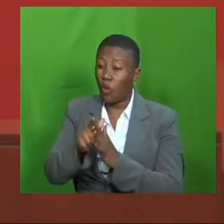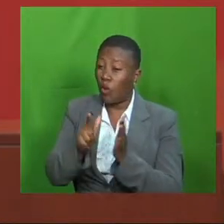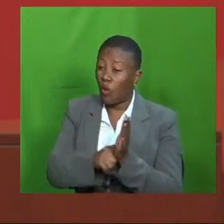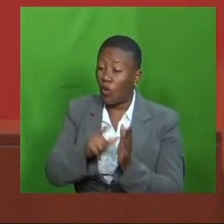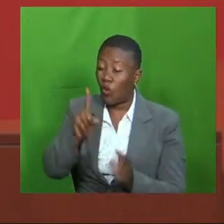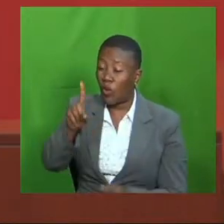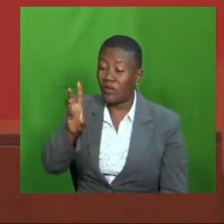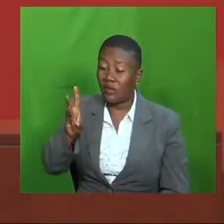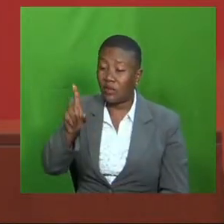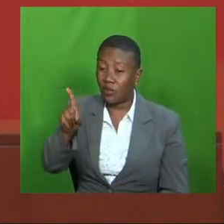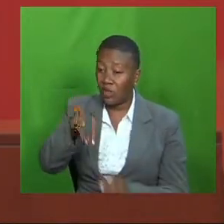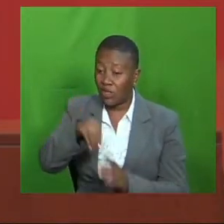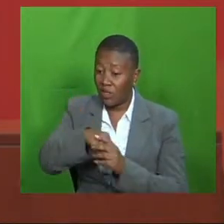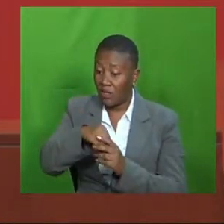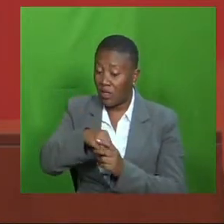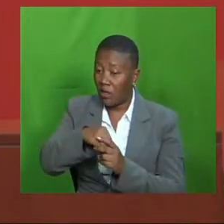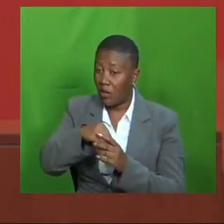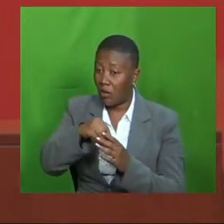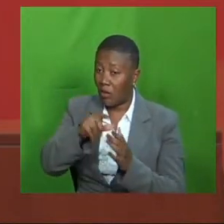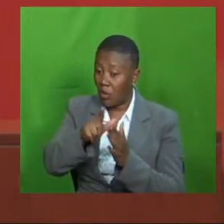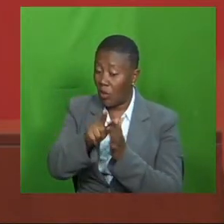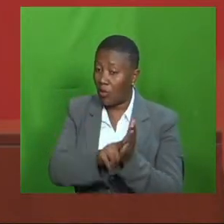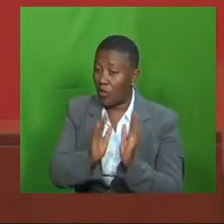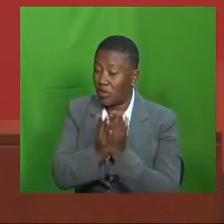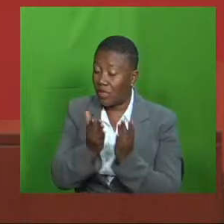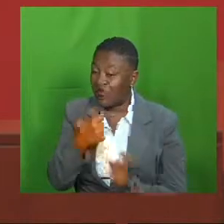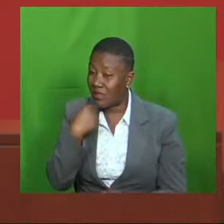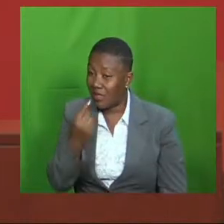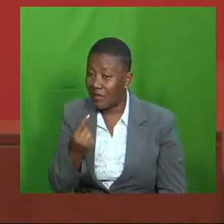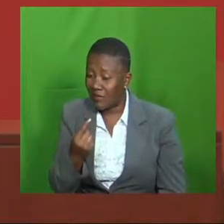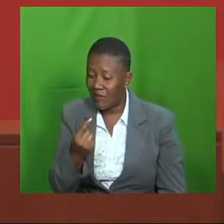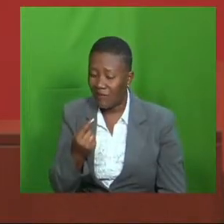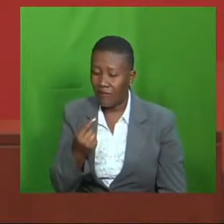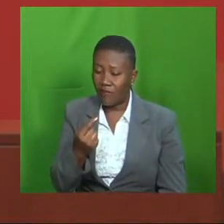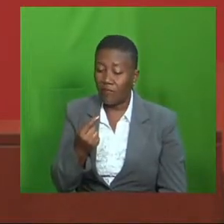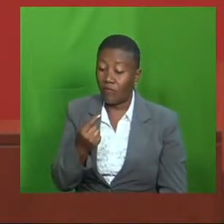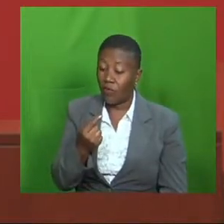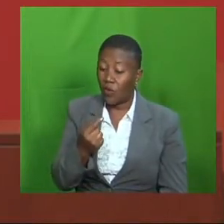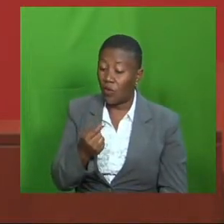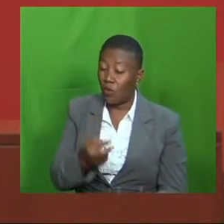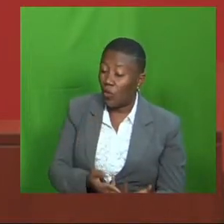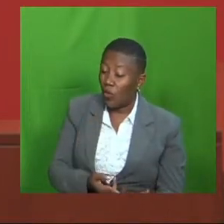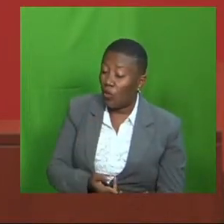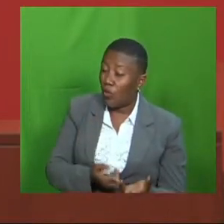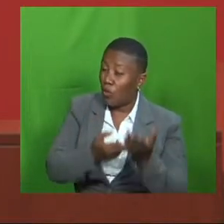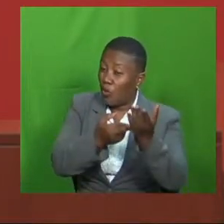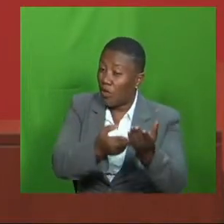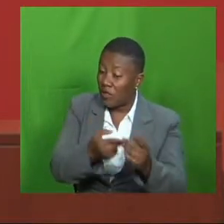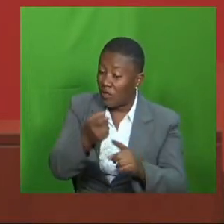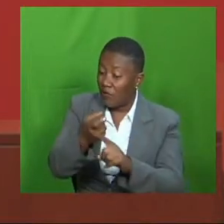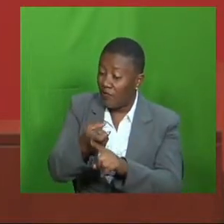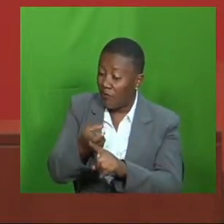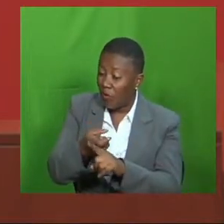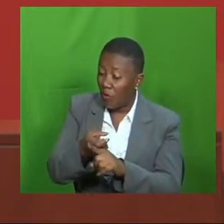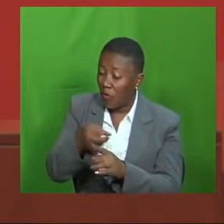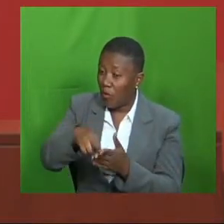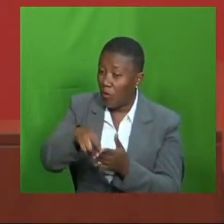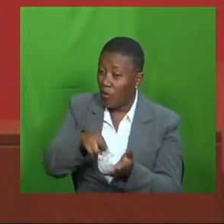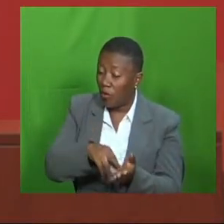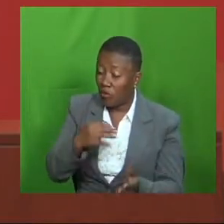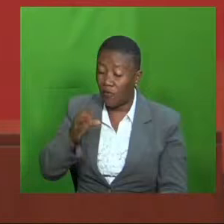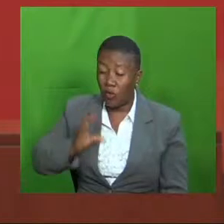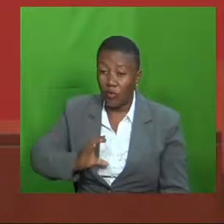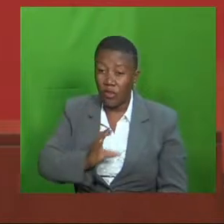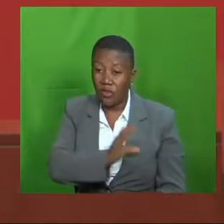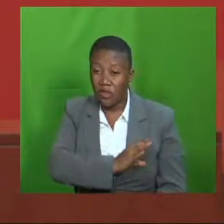provides: 1. The recommendations of a report of committee shall be presented to the House